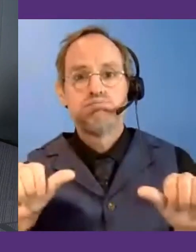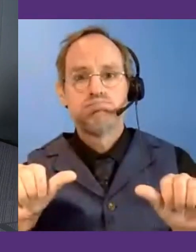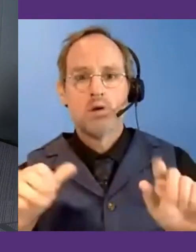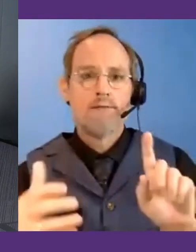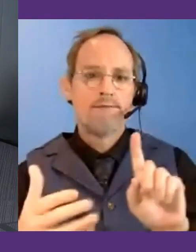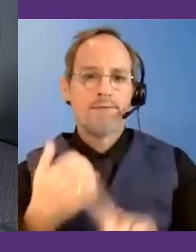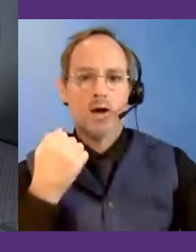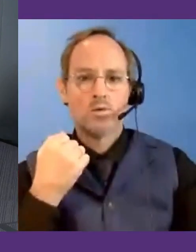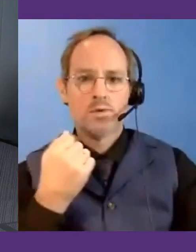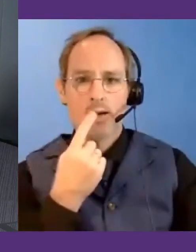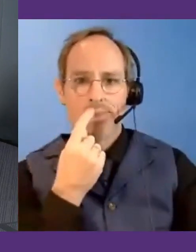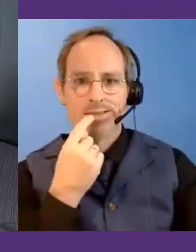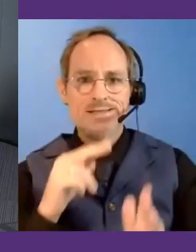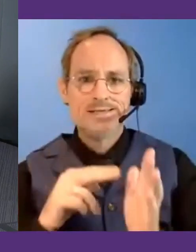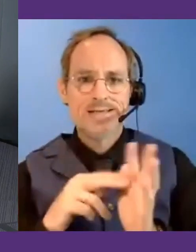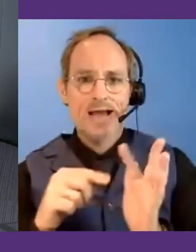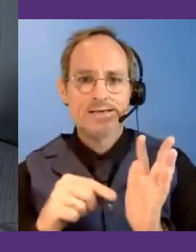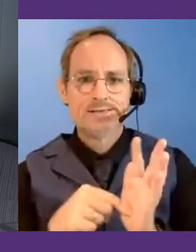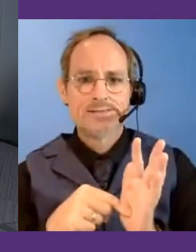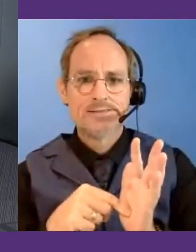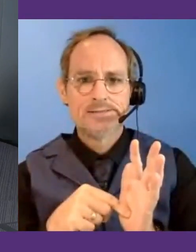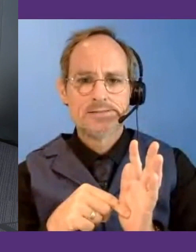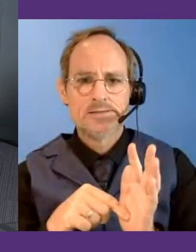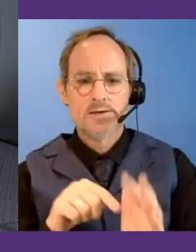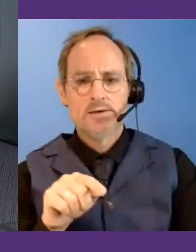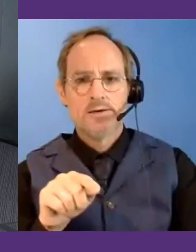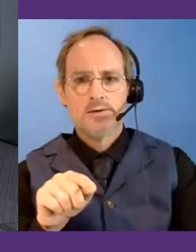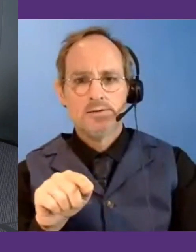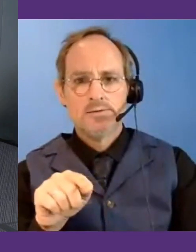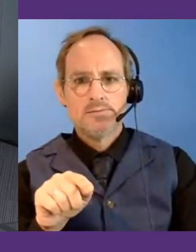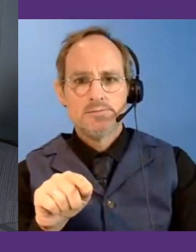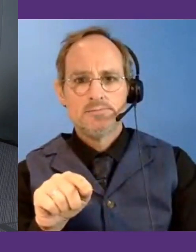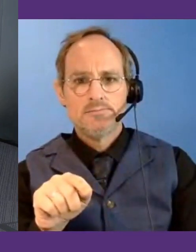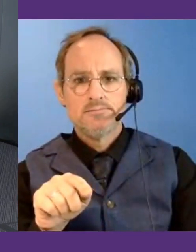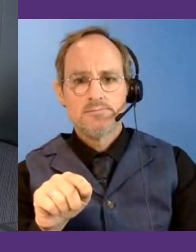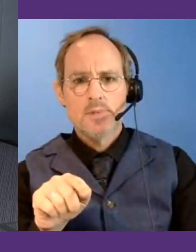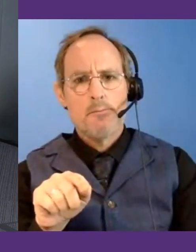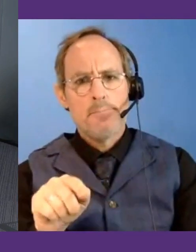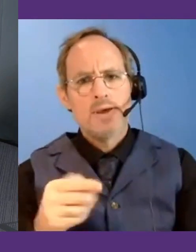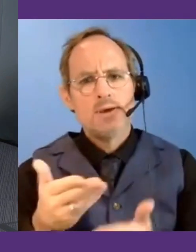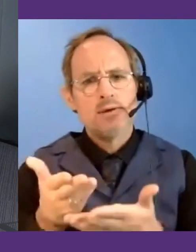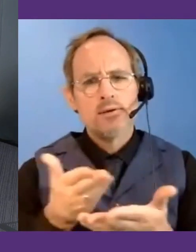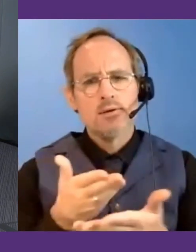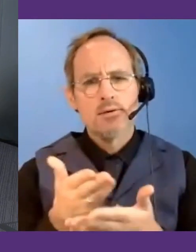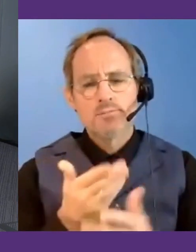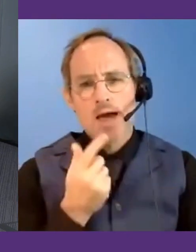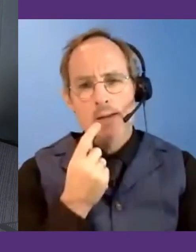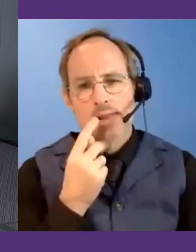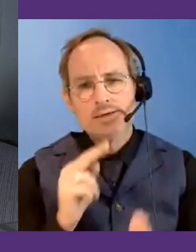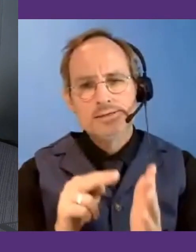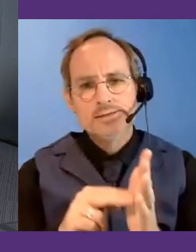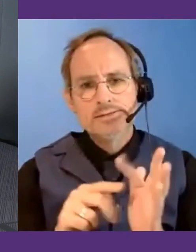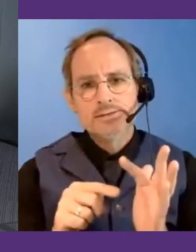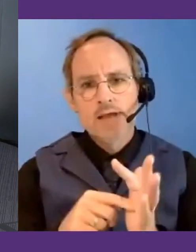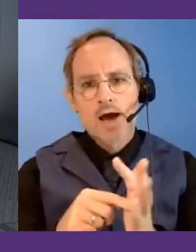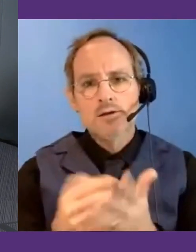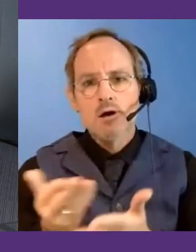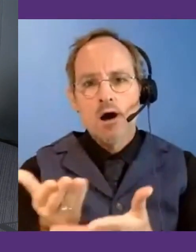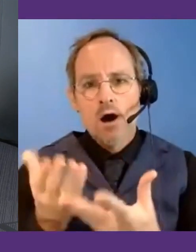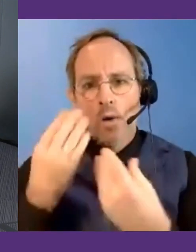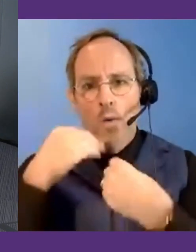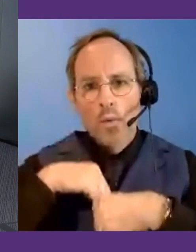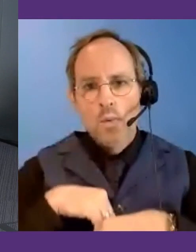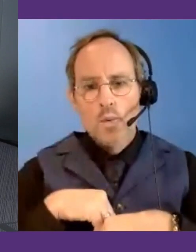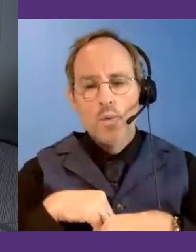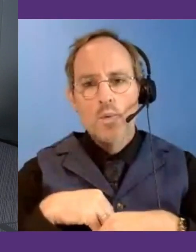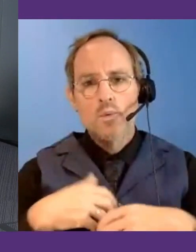And it was conversations with AbilityNet that helped us understand and educate us around how